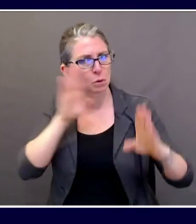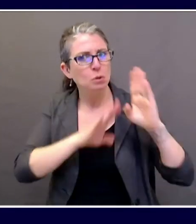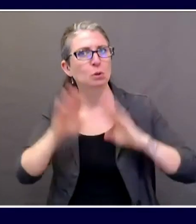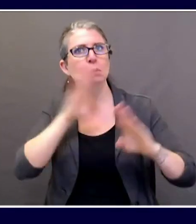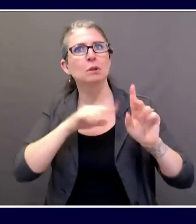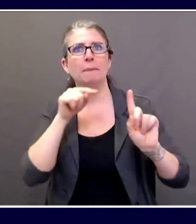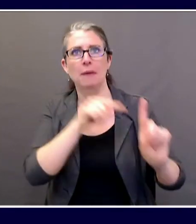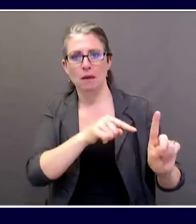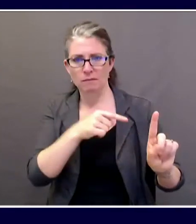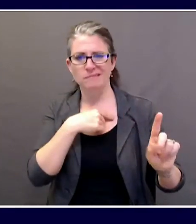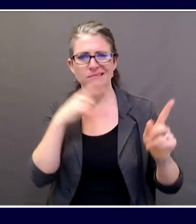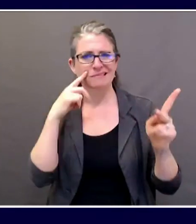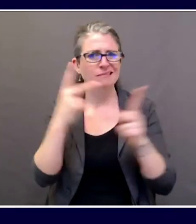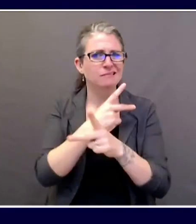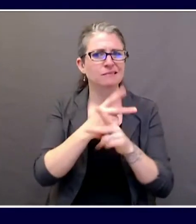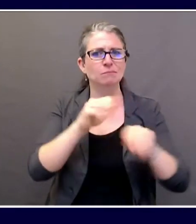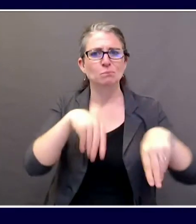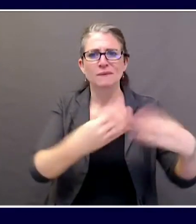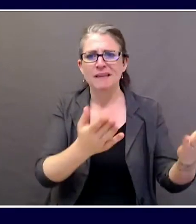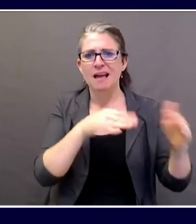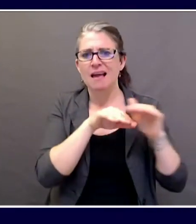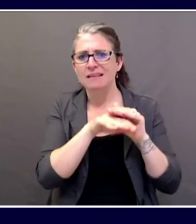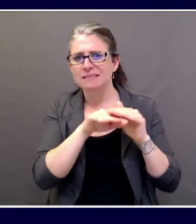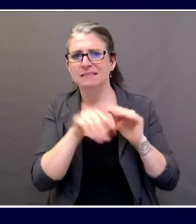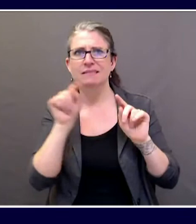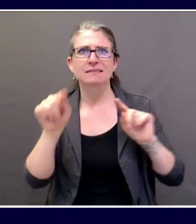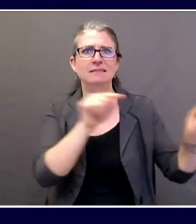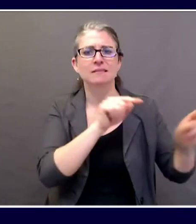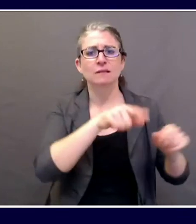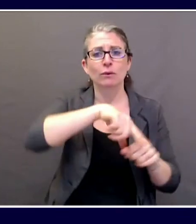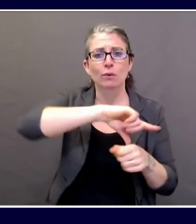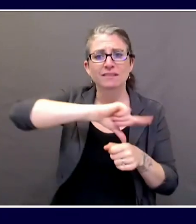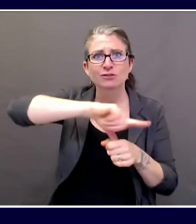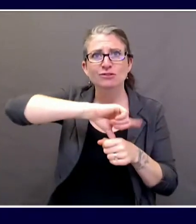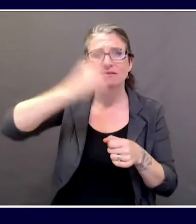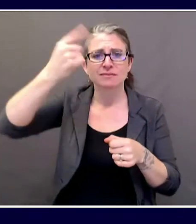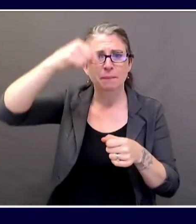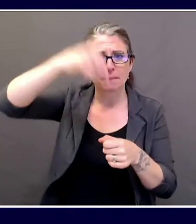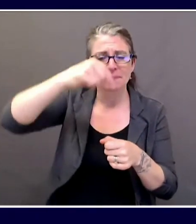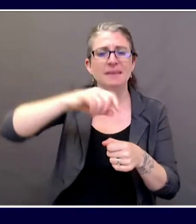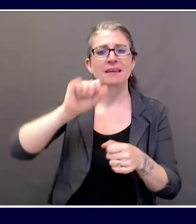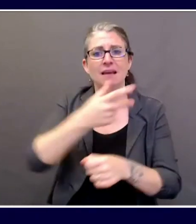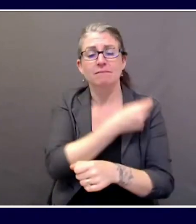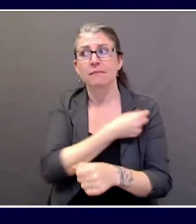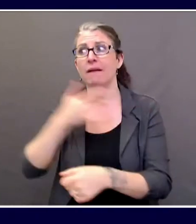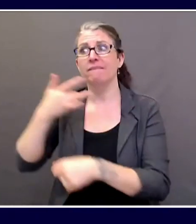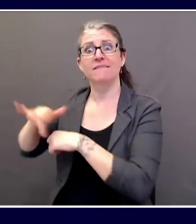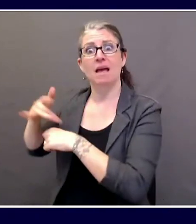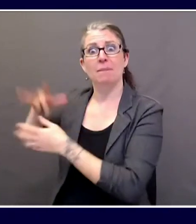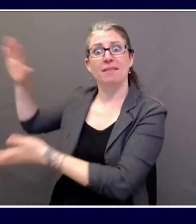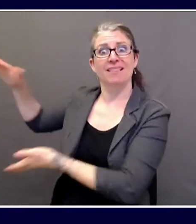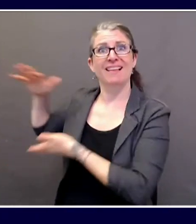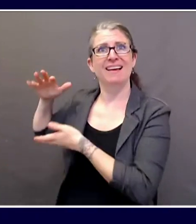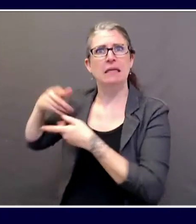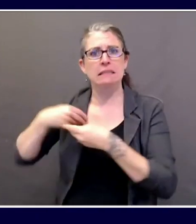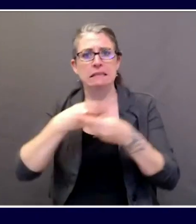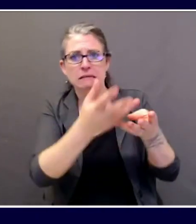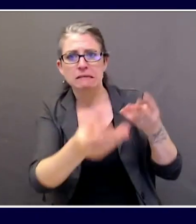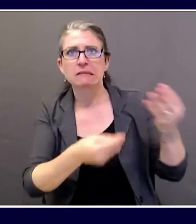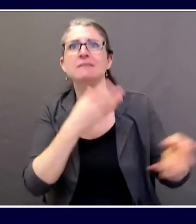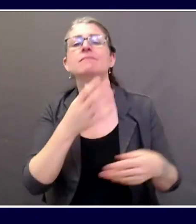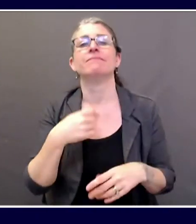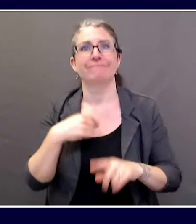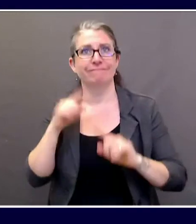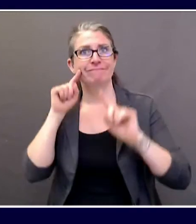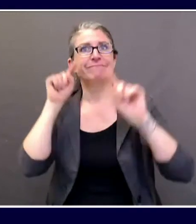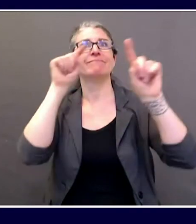availability is not where I would want it to be in Somerset County. I've had the chance to visit Reddington, Fairview, and Skowhegan and talk with the leadership